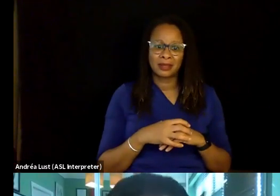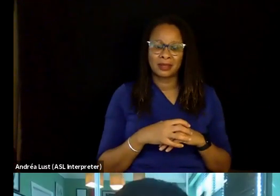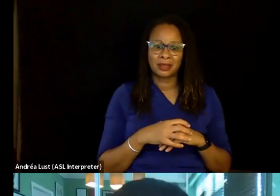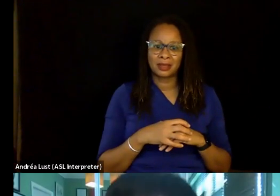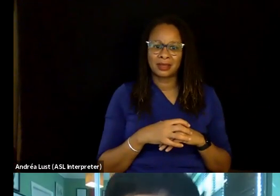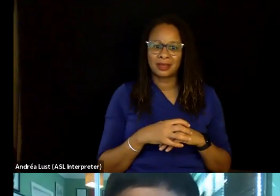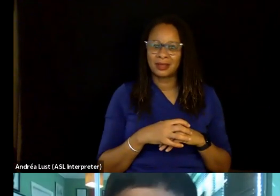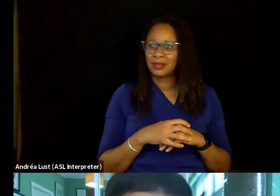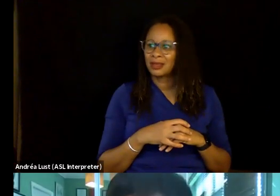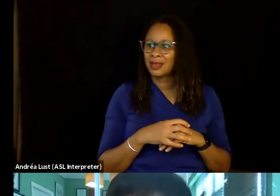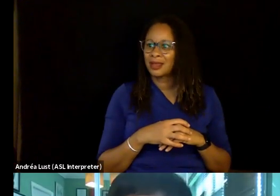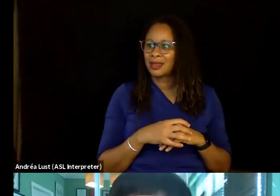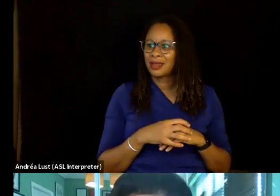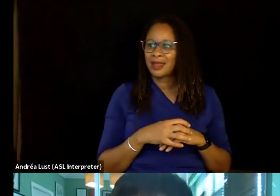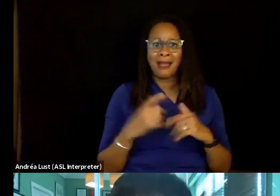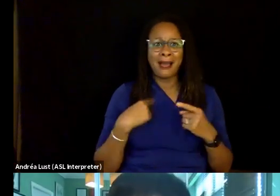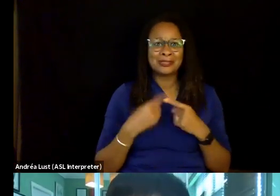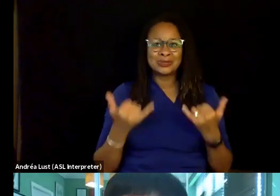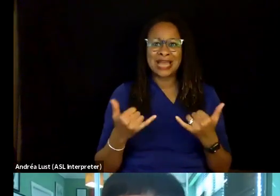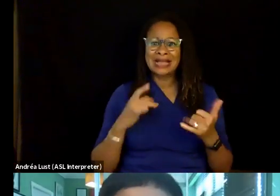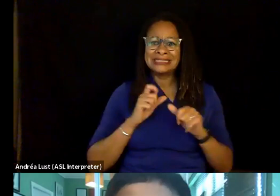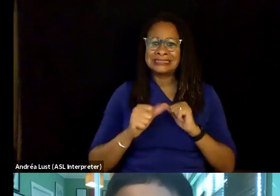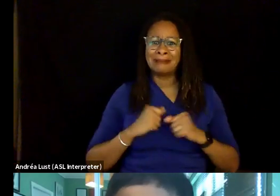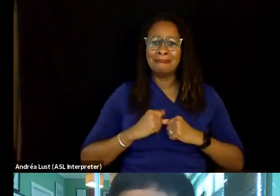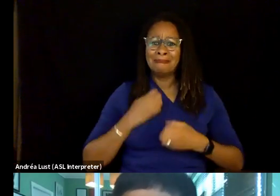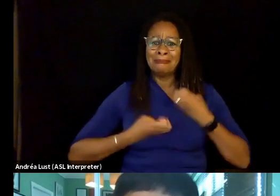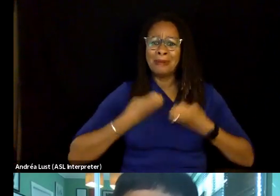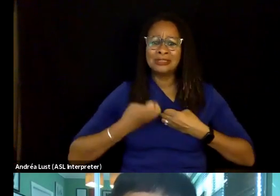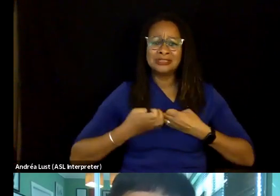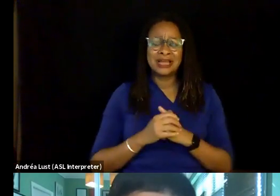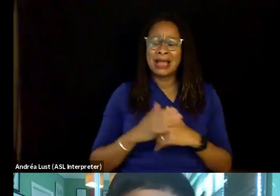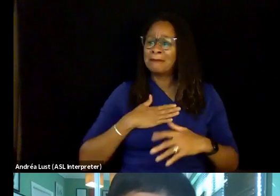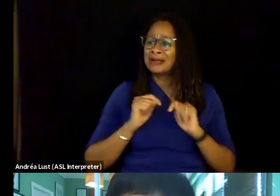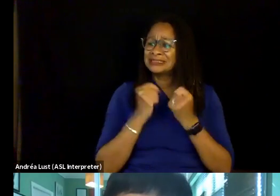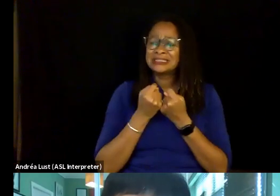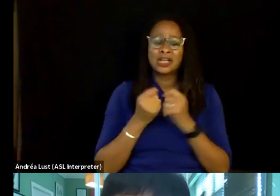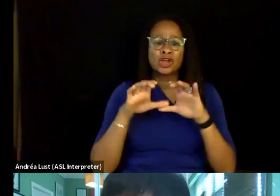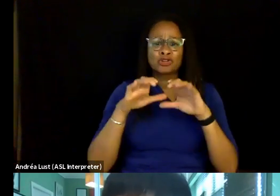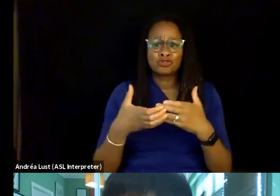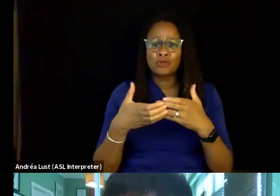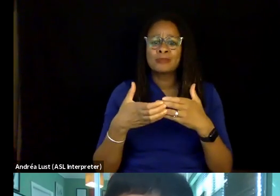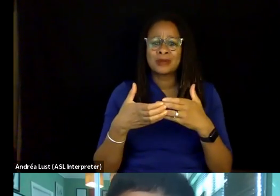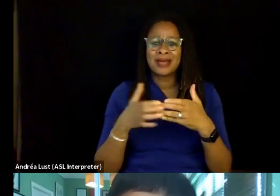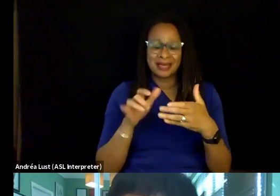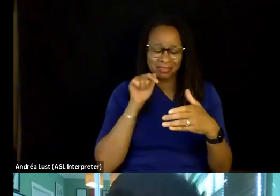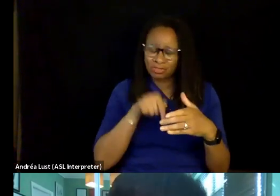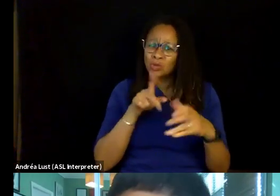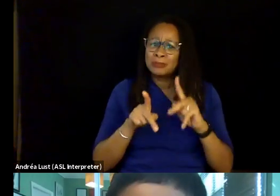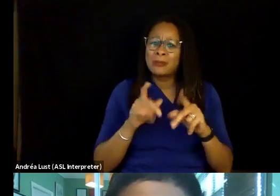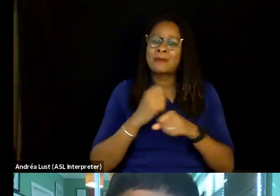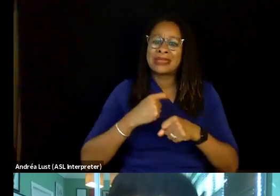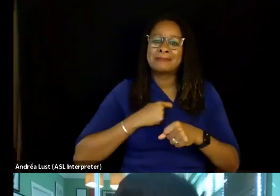look, I always get, and up until today, I still get emotional. They're the only, my team is the group that makes me emotional because